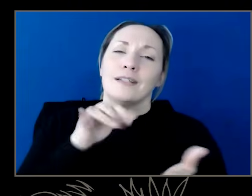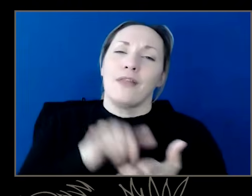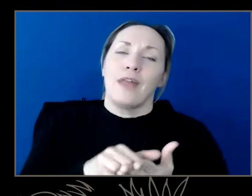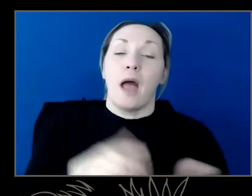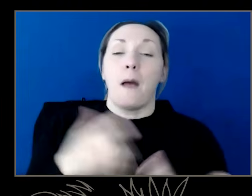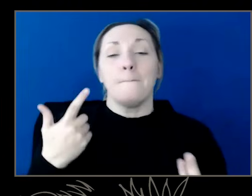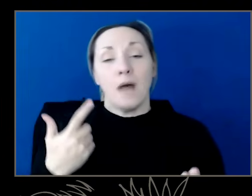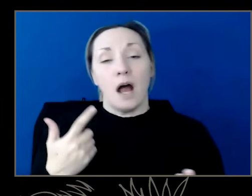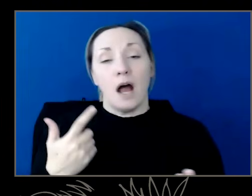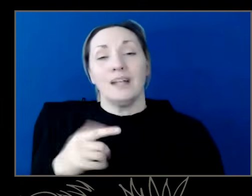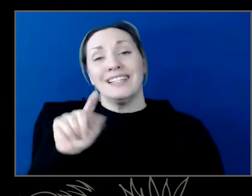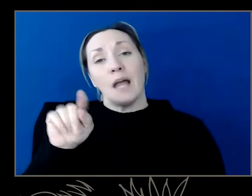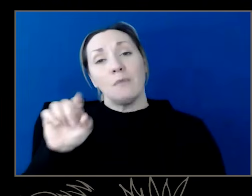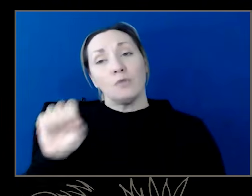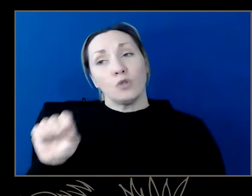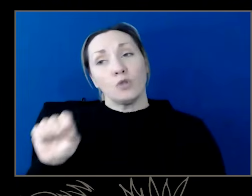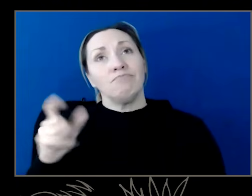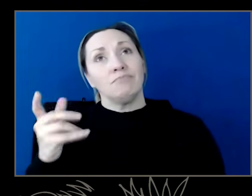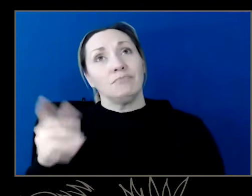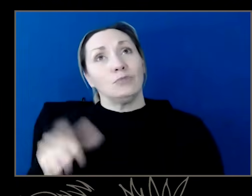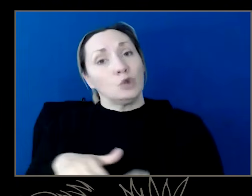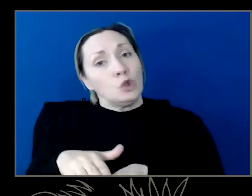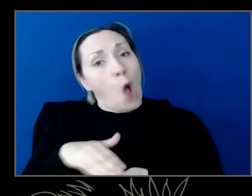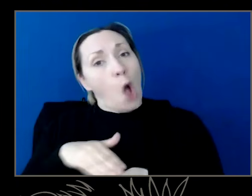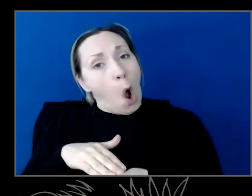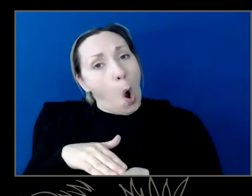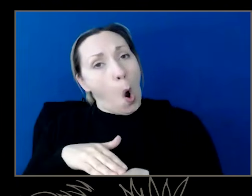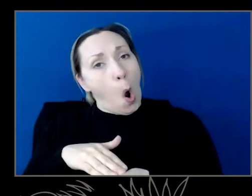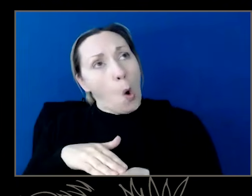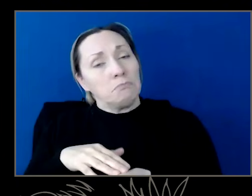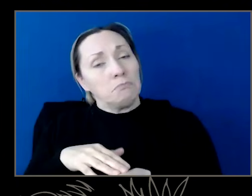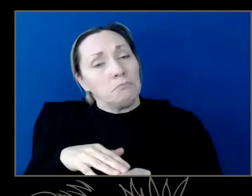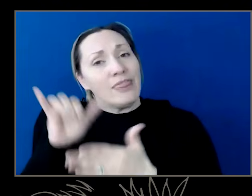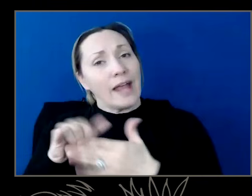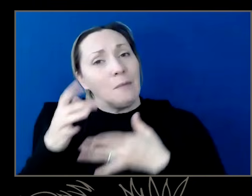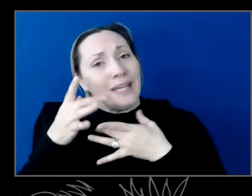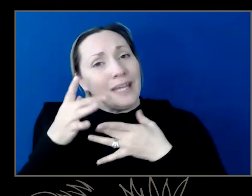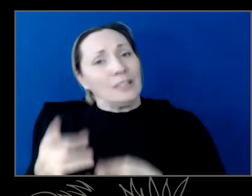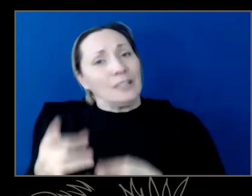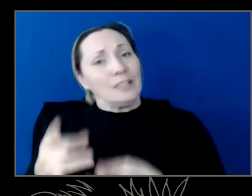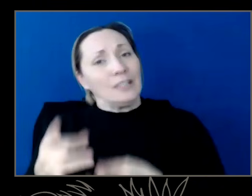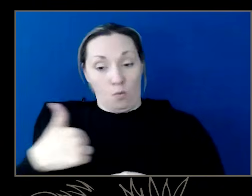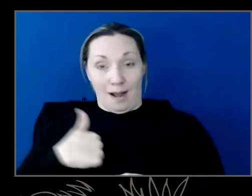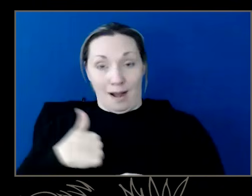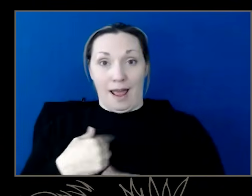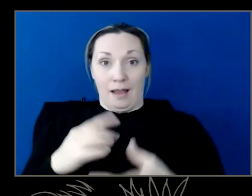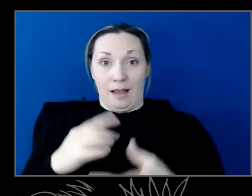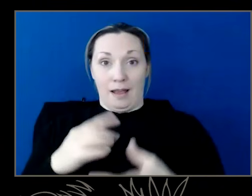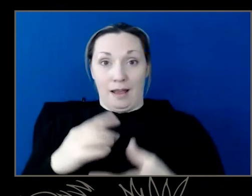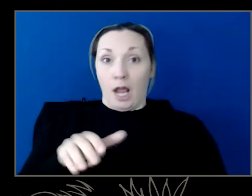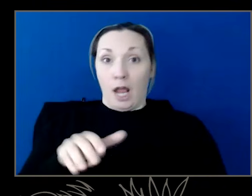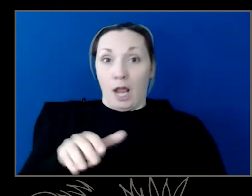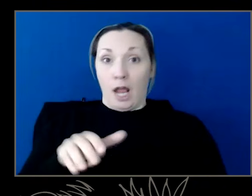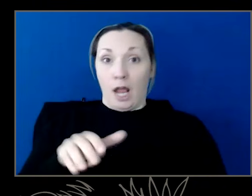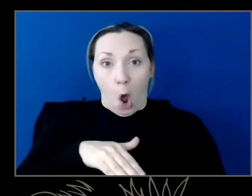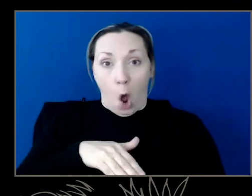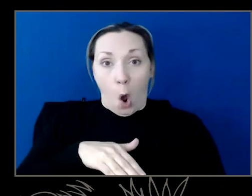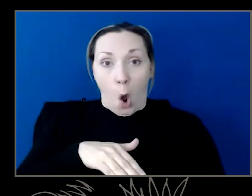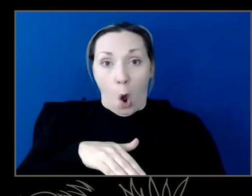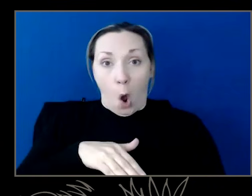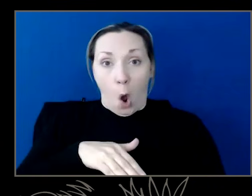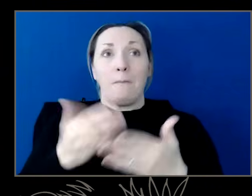a pretty interesting term because I can mean slow in one ways, and I'm not really going to hit on all the other ways that